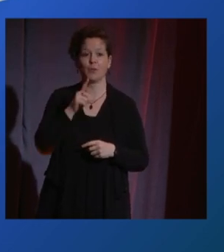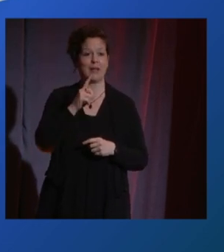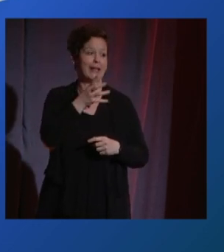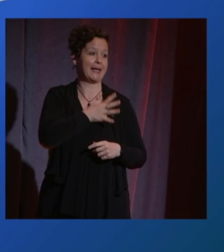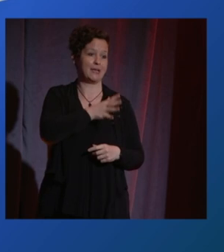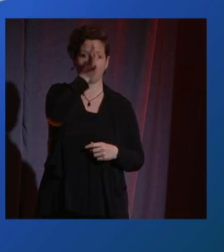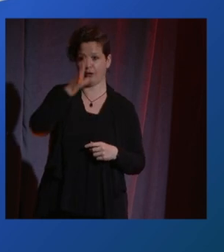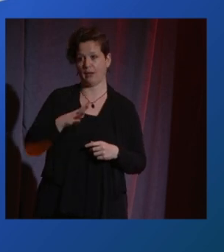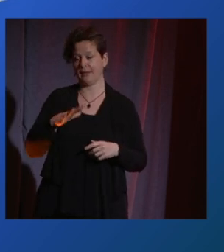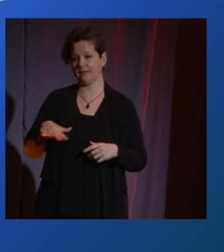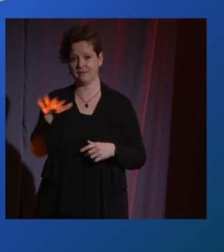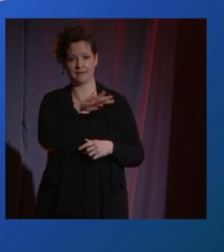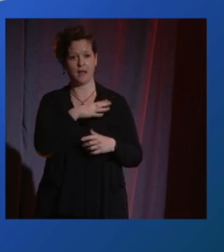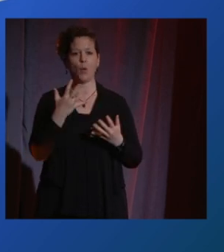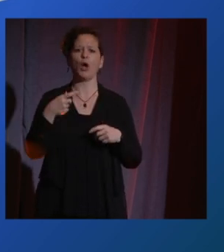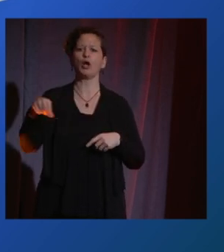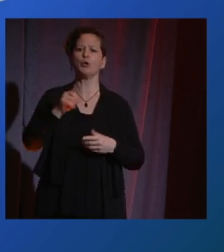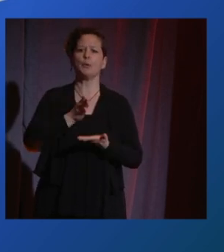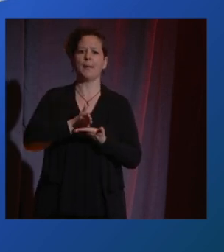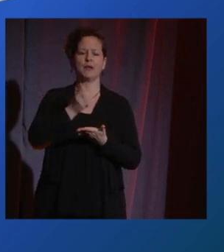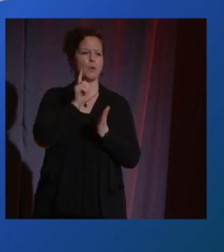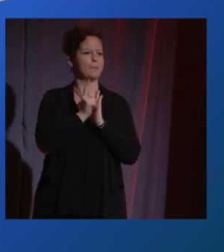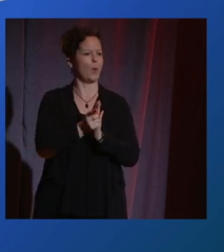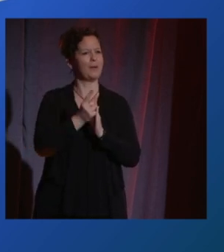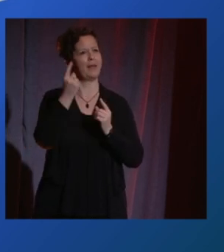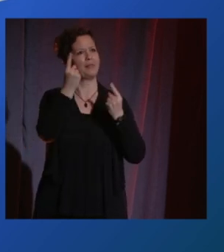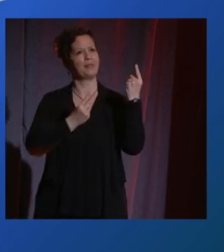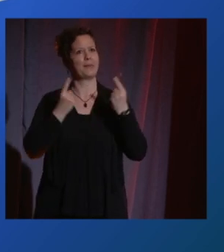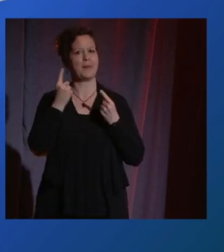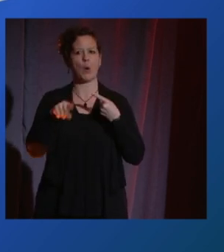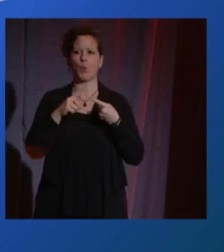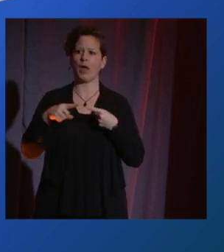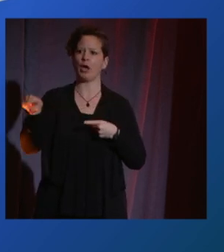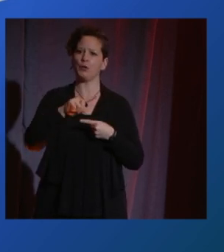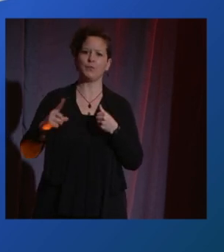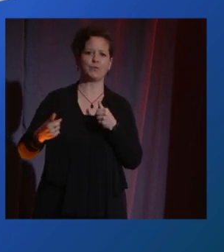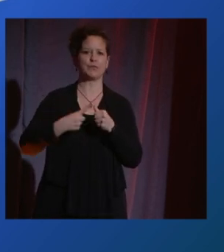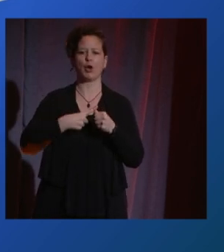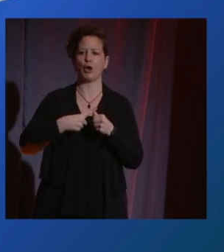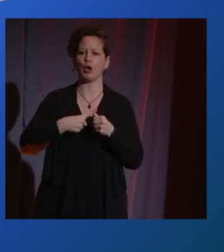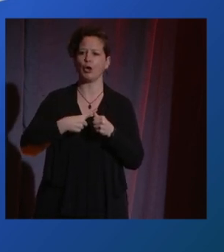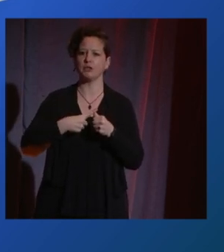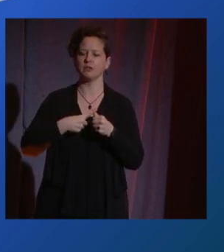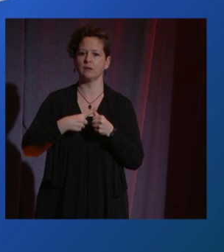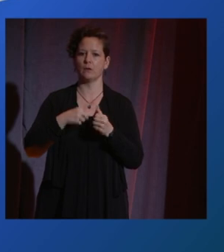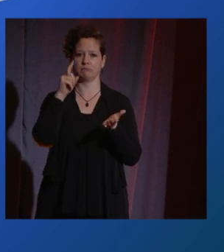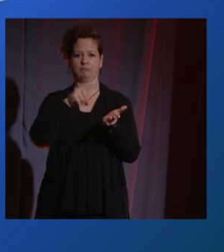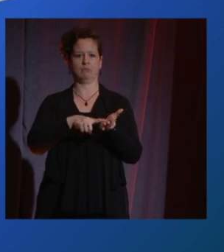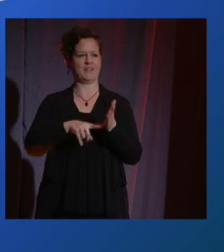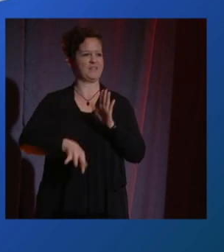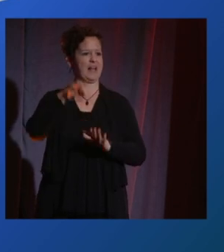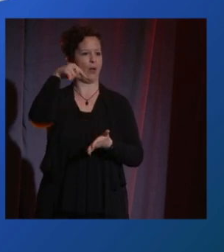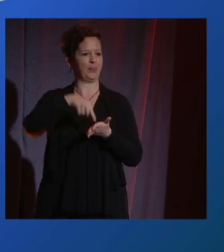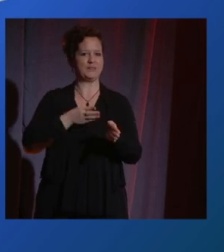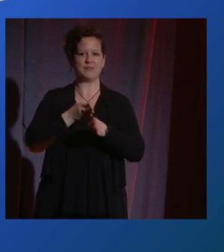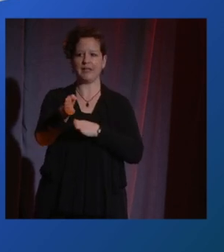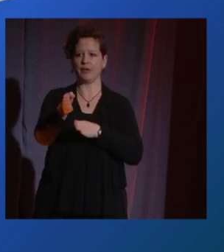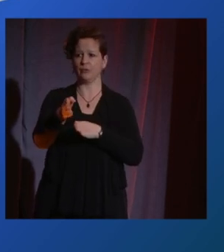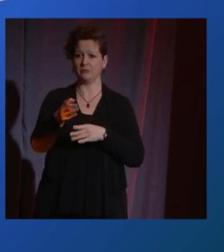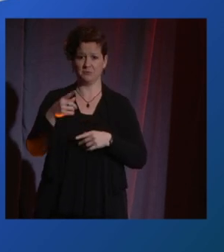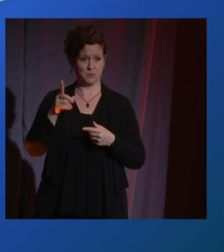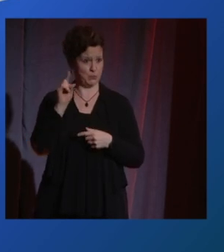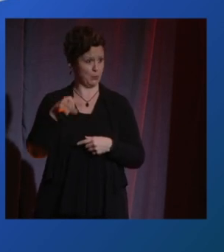gentlemen I want you to pause a minute and think about when you first encountered this field can you